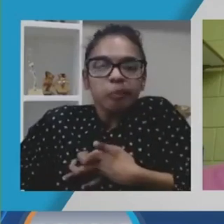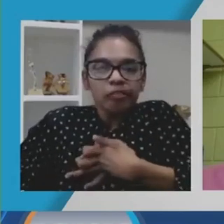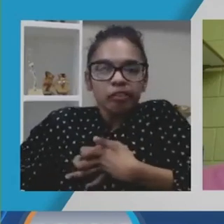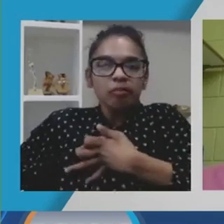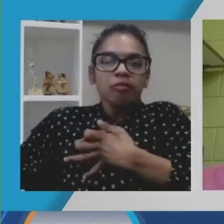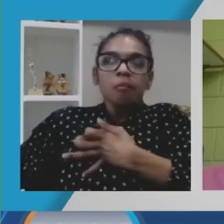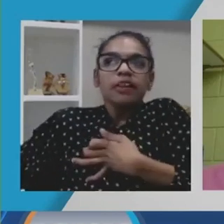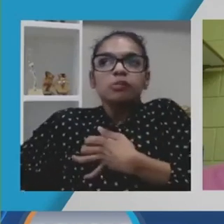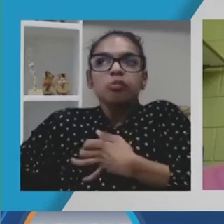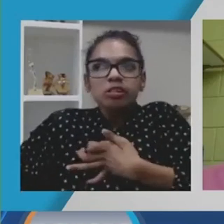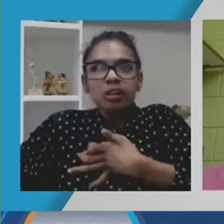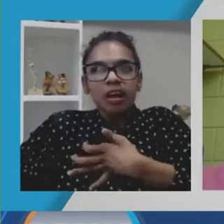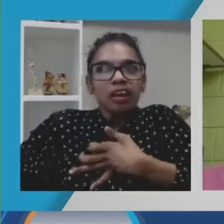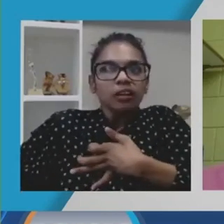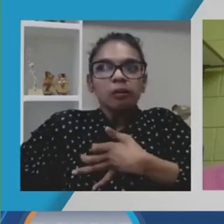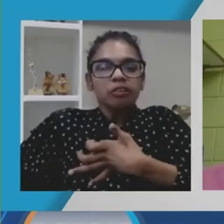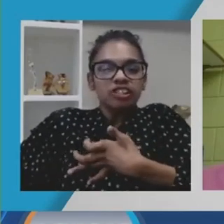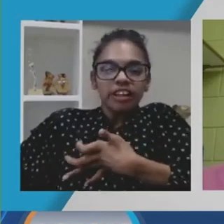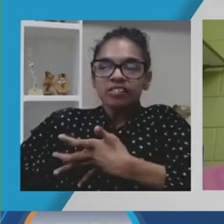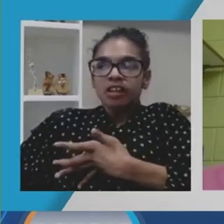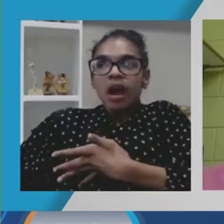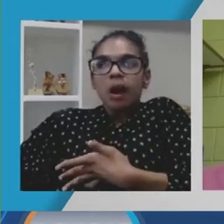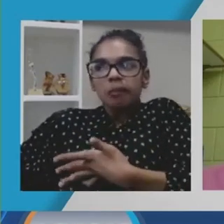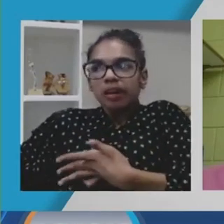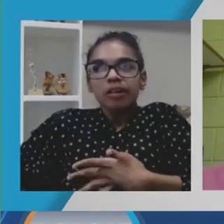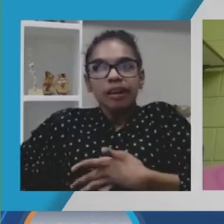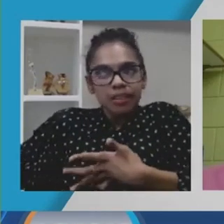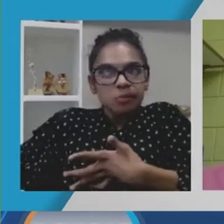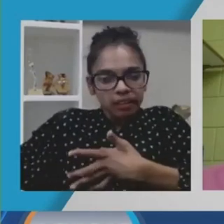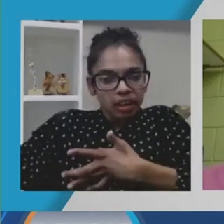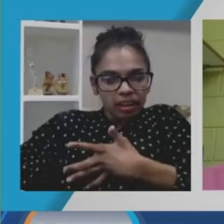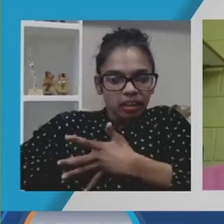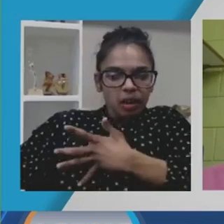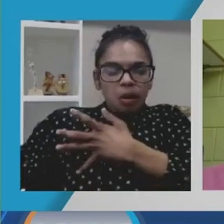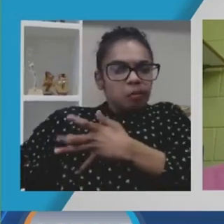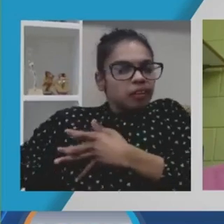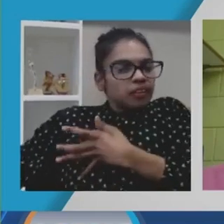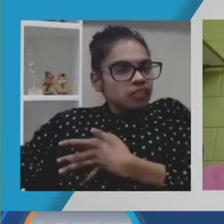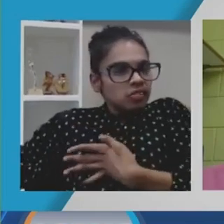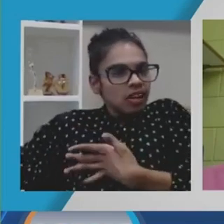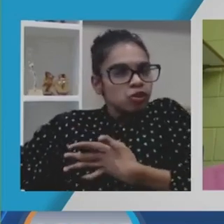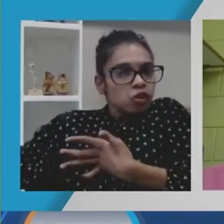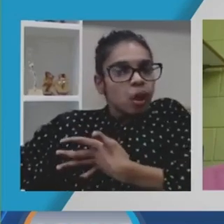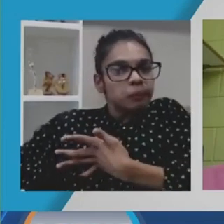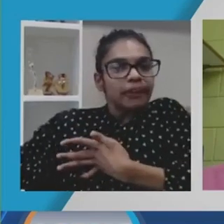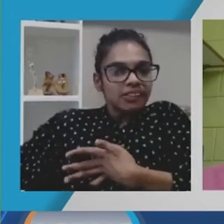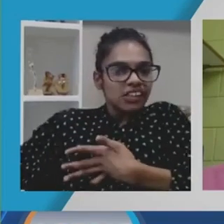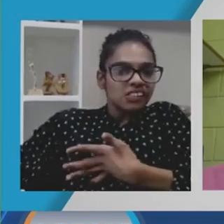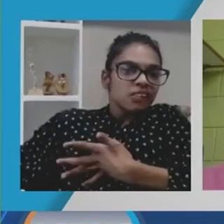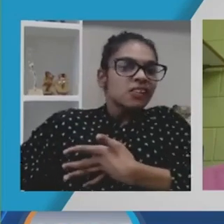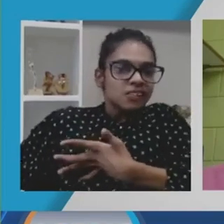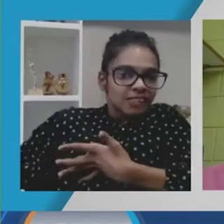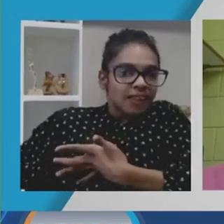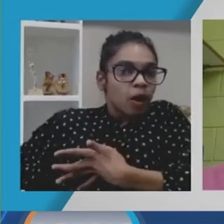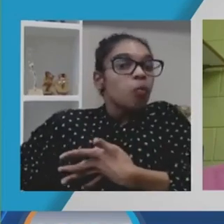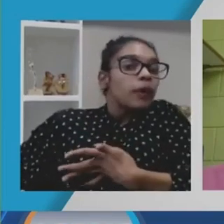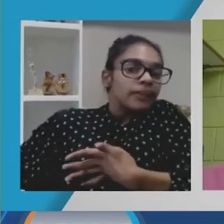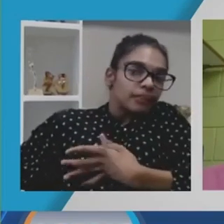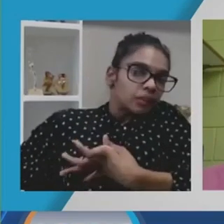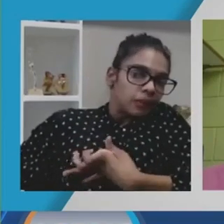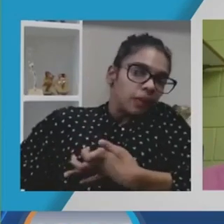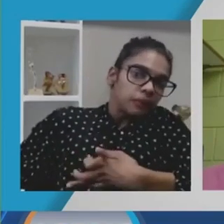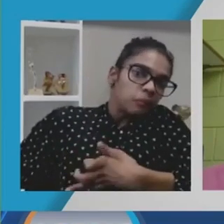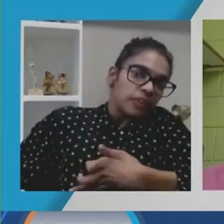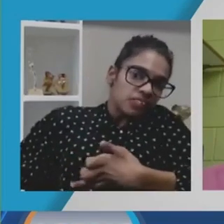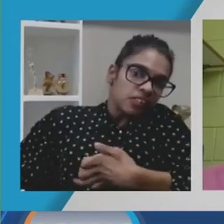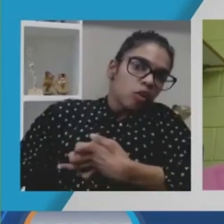effective, apart from, because a lot of projects is being done, but it also happened that it just sit there waiting